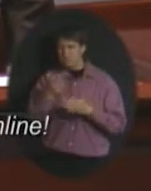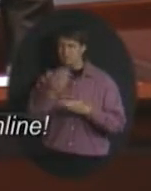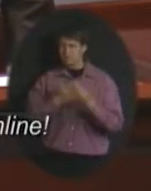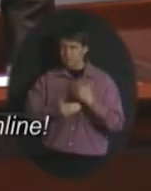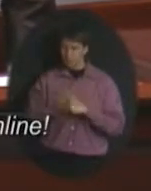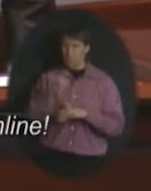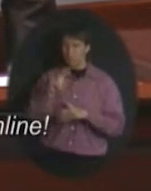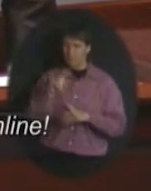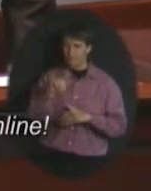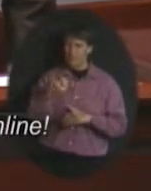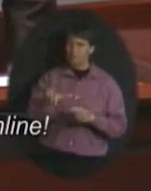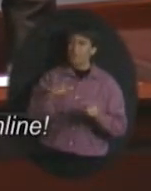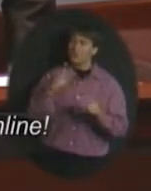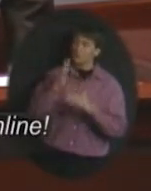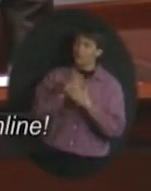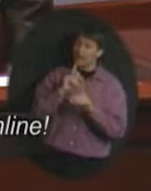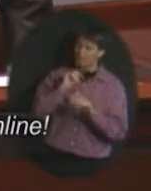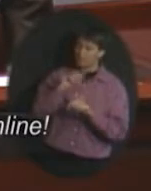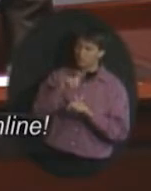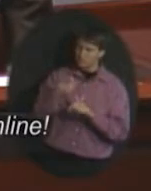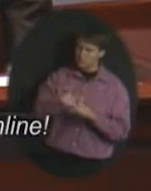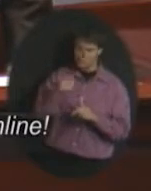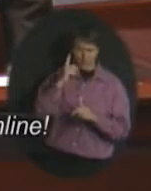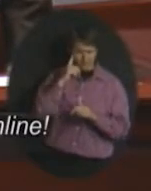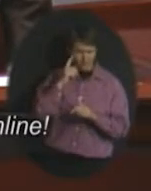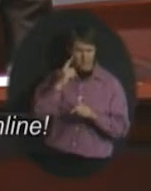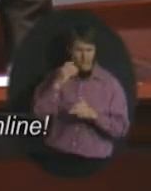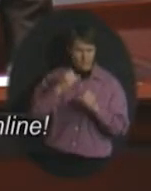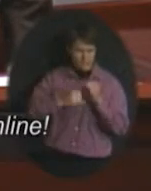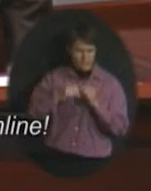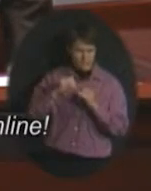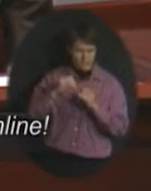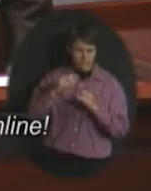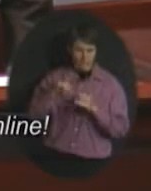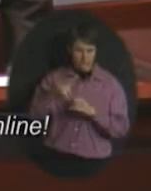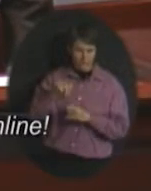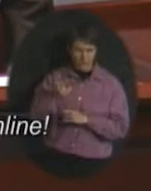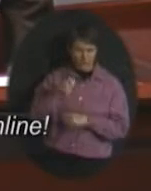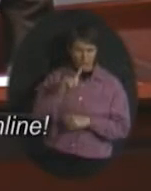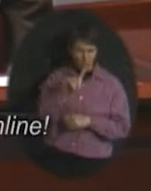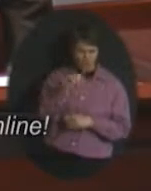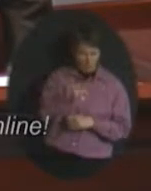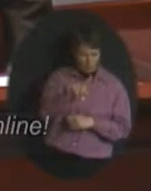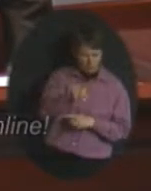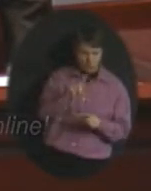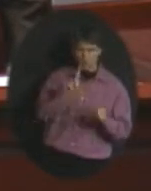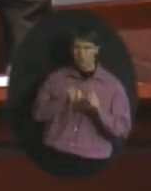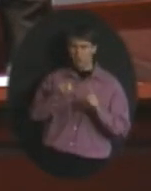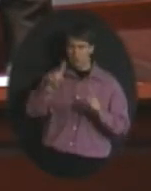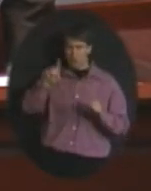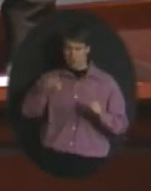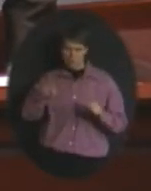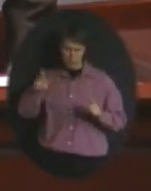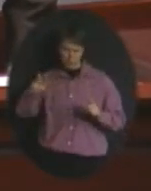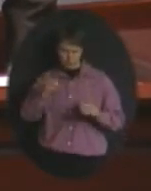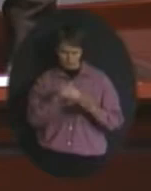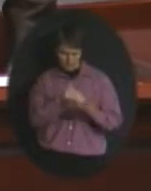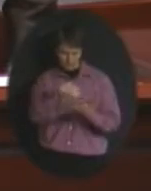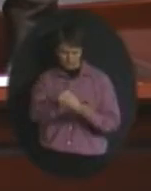question, Dr. Daniels, as I recall, that the last appraised value we had was between $1.1 and $1.2 million.